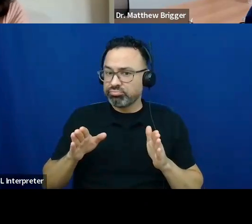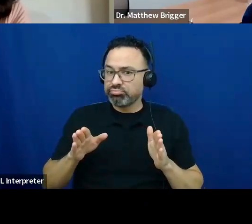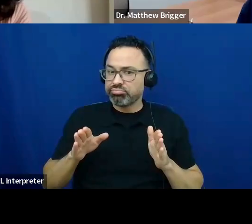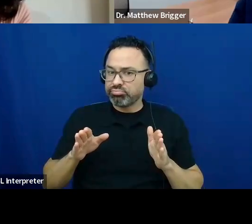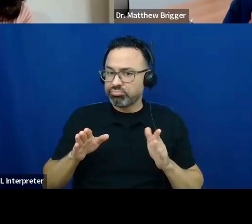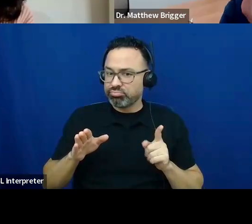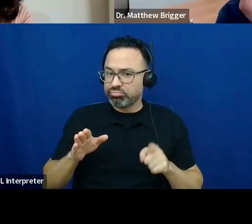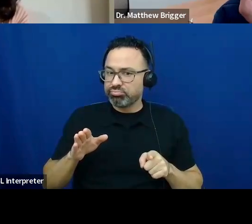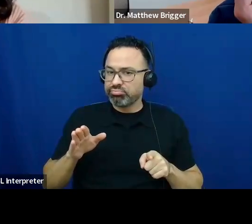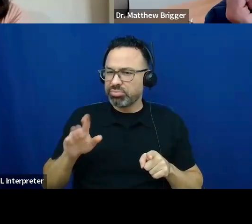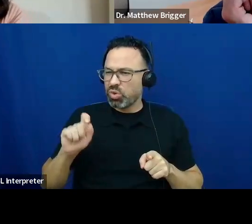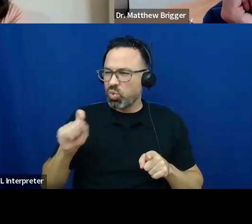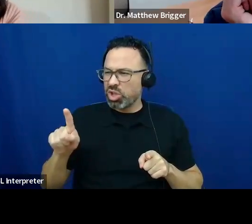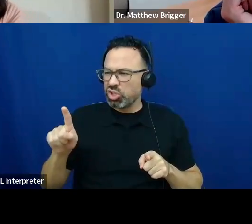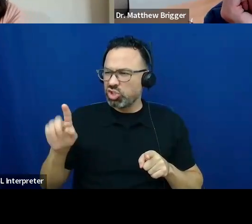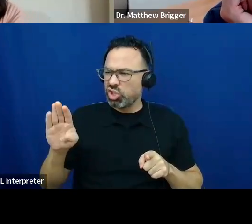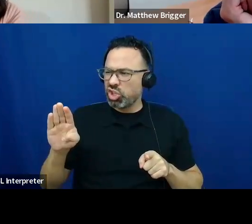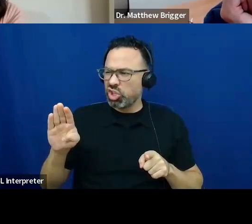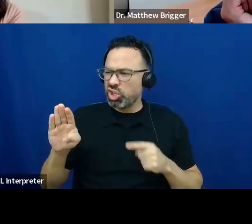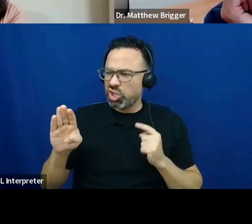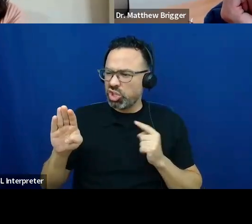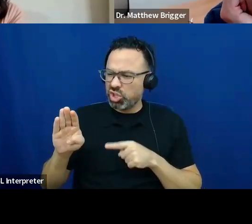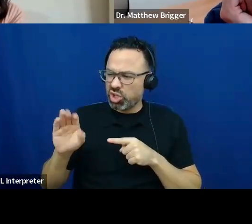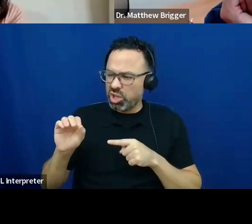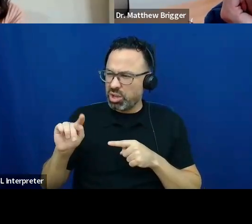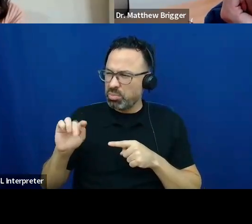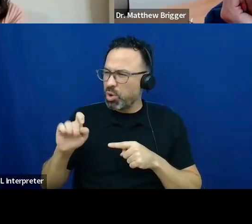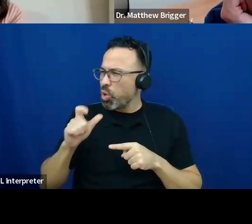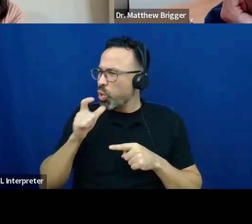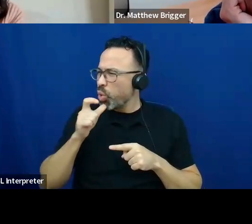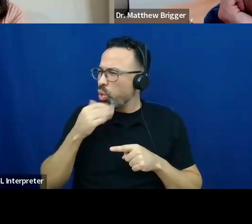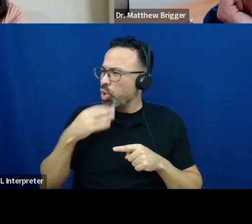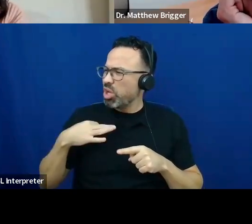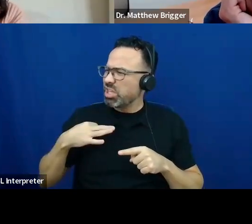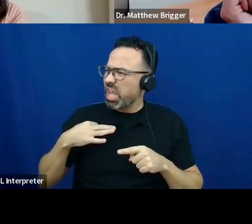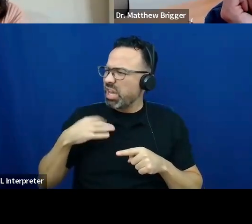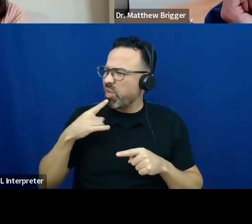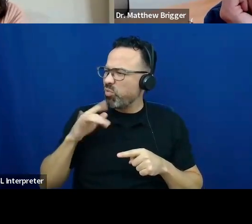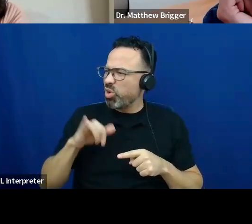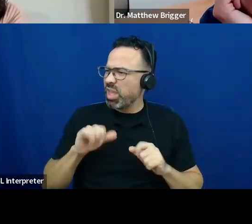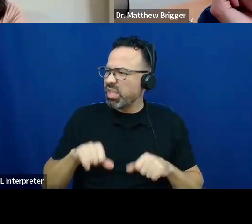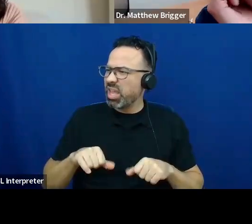question regarding Botox. Who will be a good candidate for it?